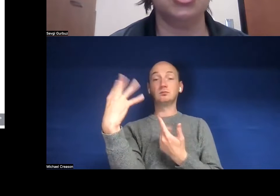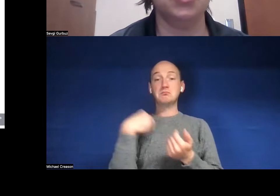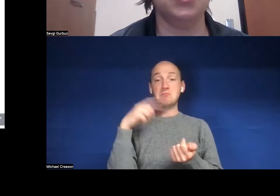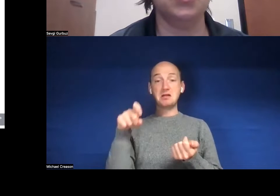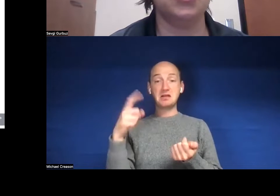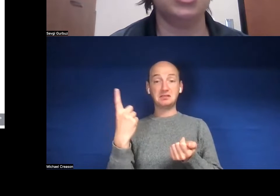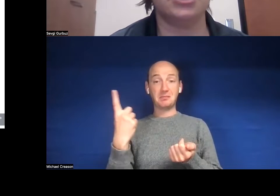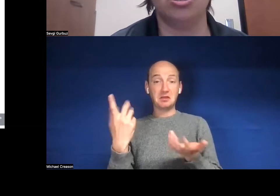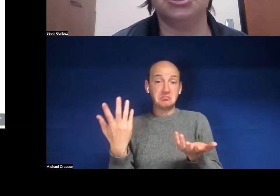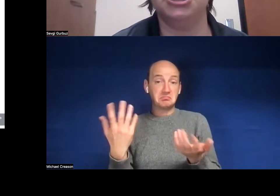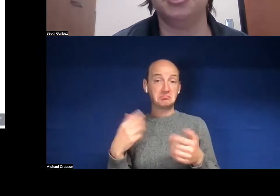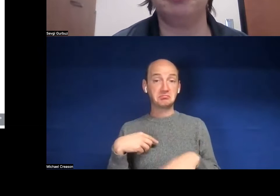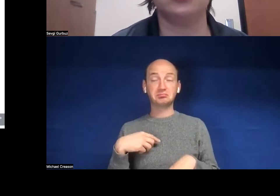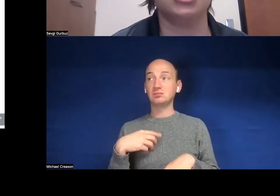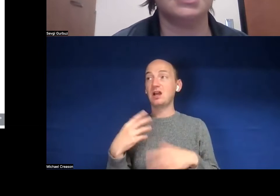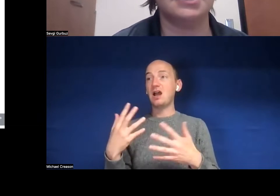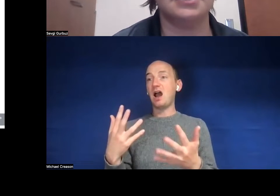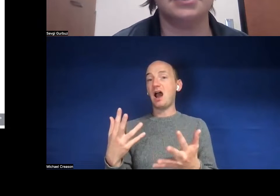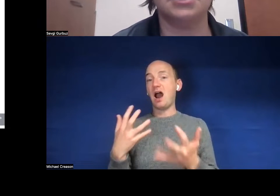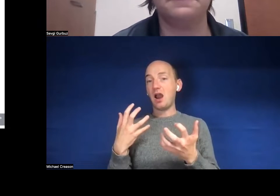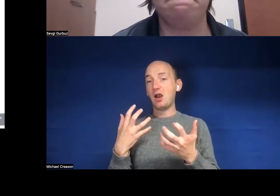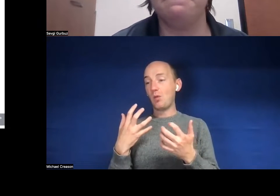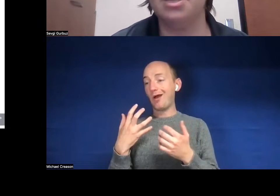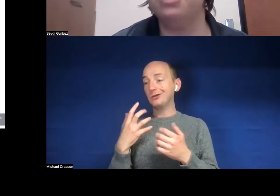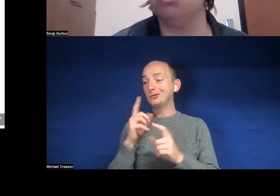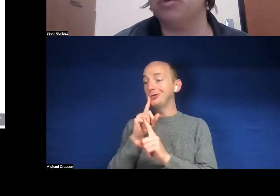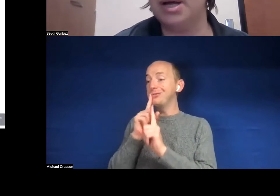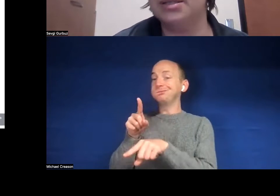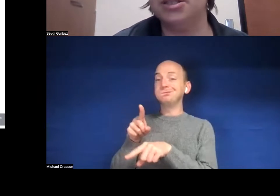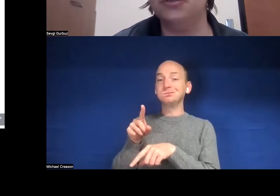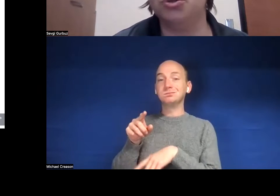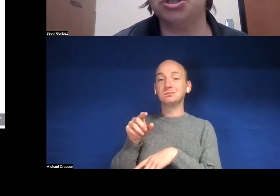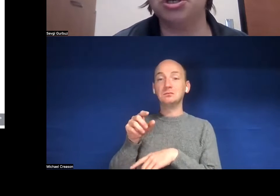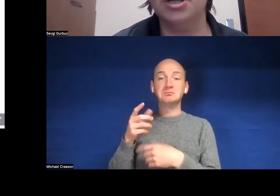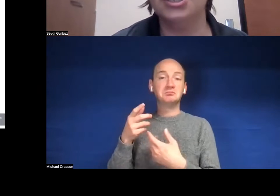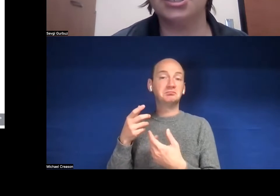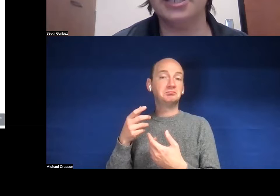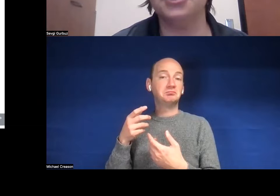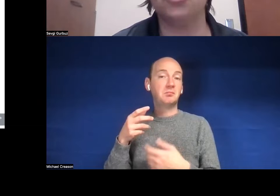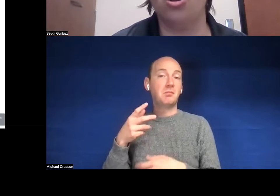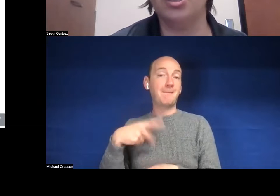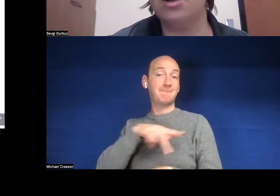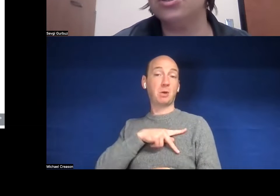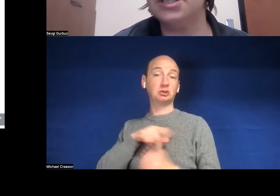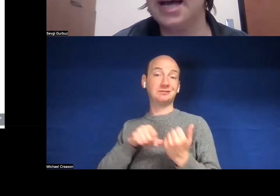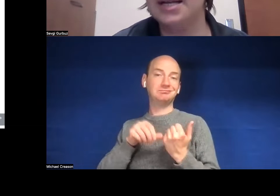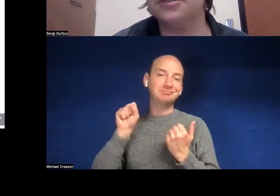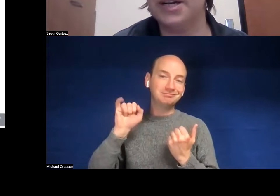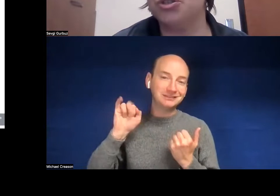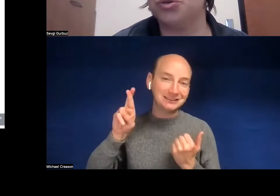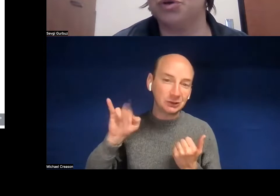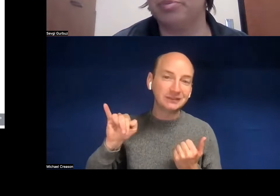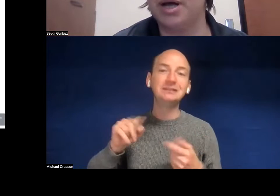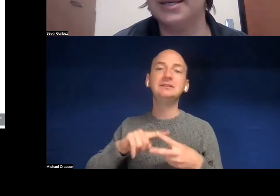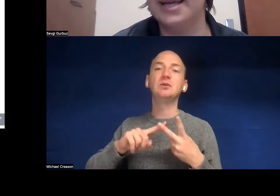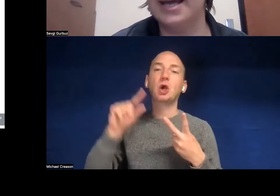want to use technology, a personal assistant, maybe a robot in the future, to kind of call out to that